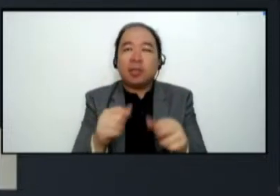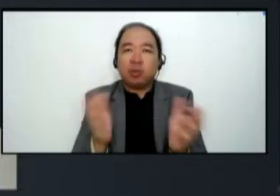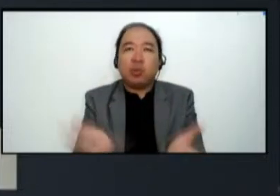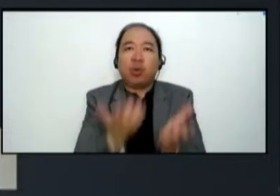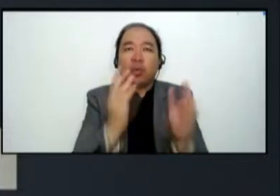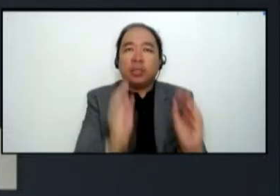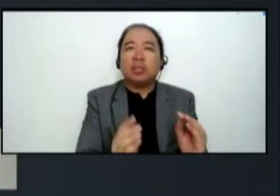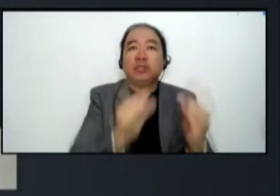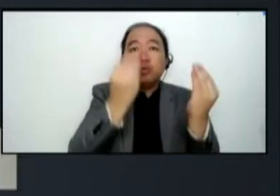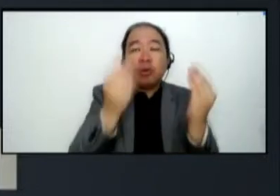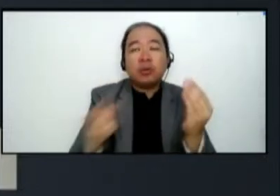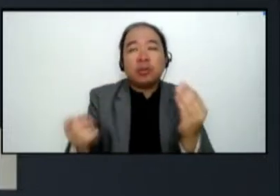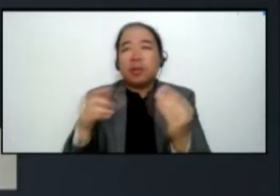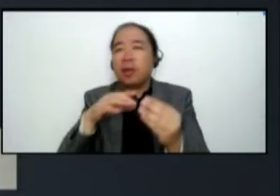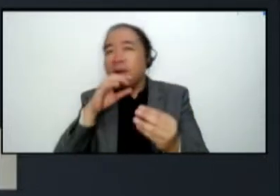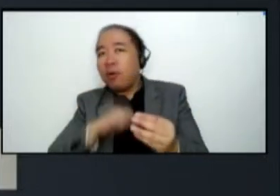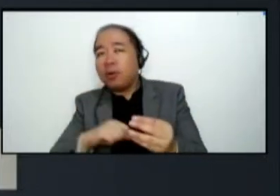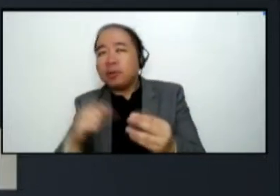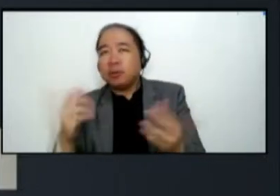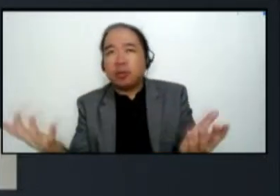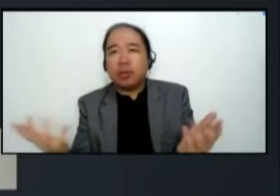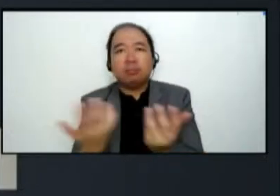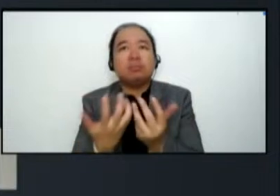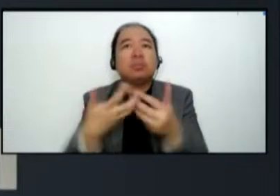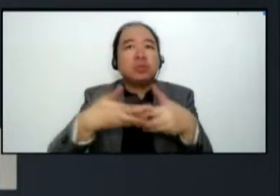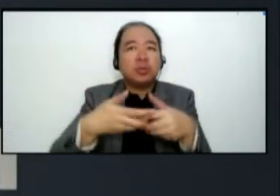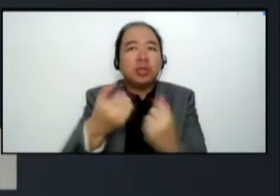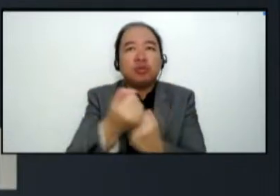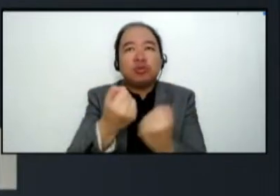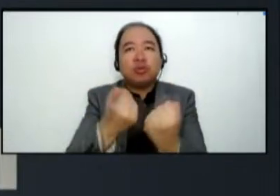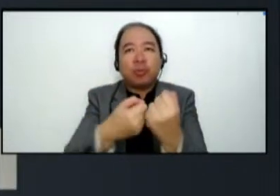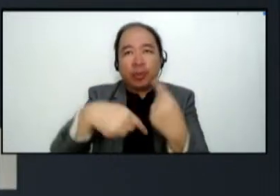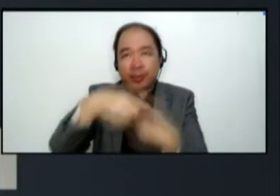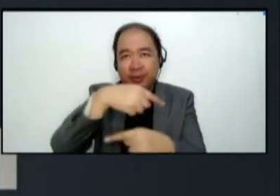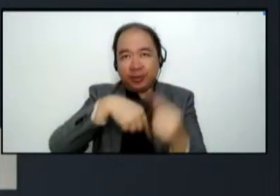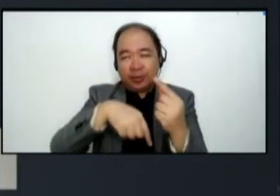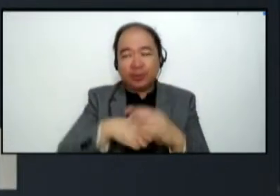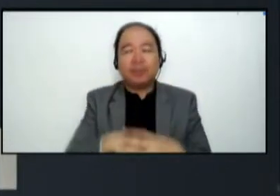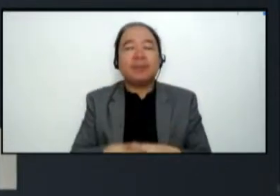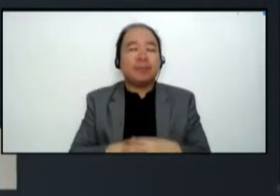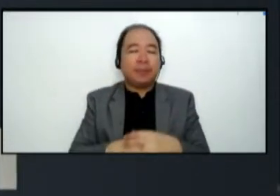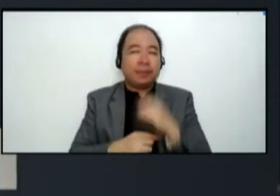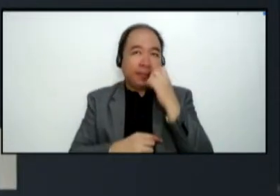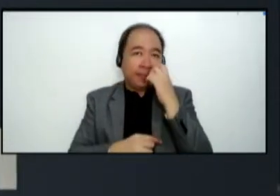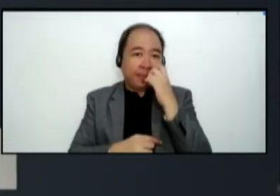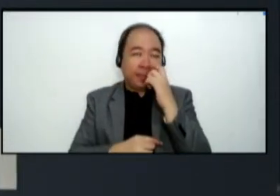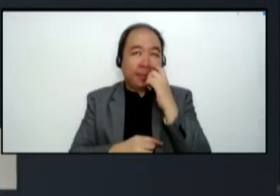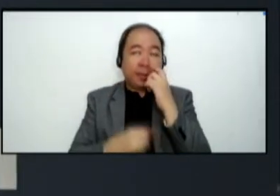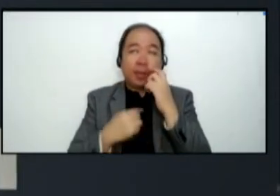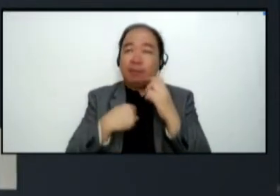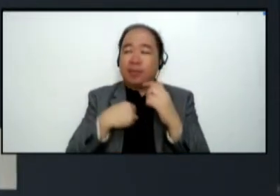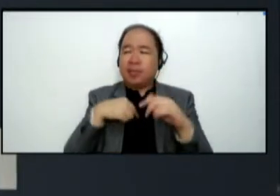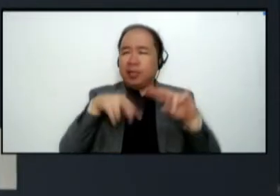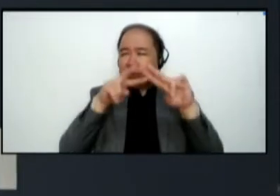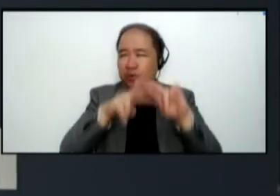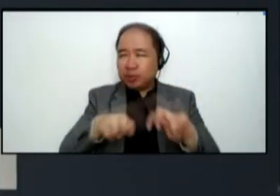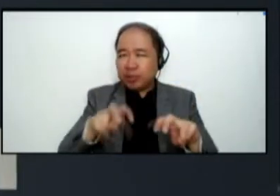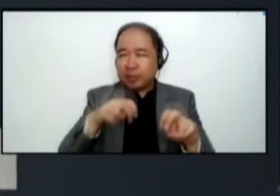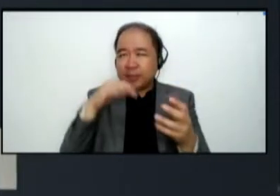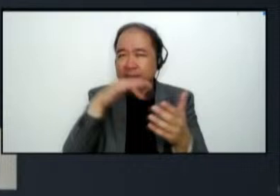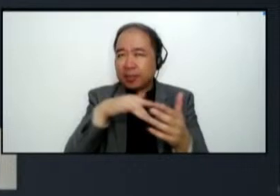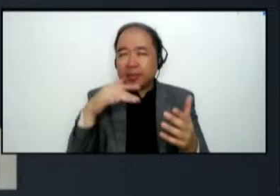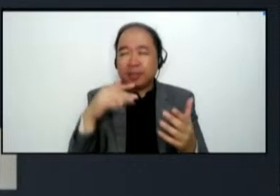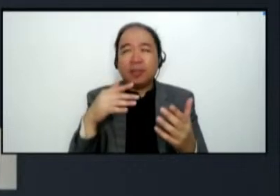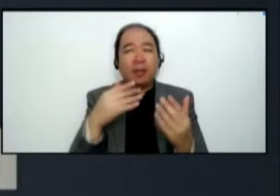multi-generational people to mutually support with each other. I actually studied a lot on how we can